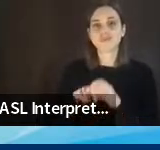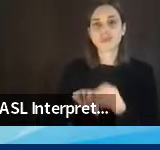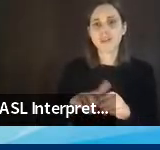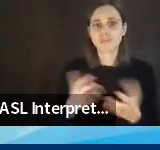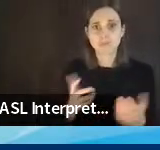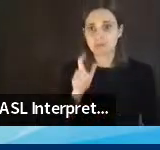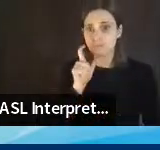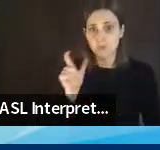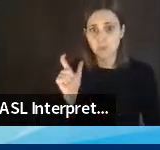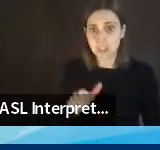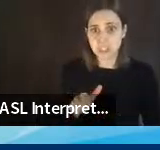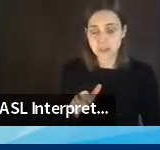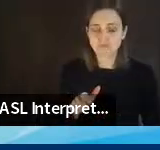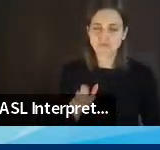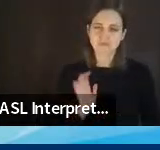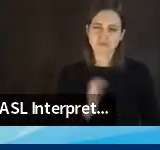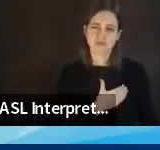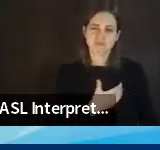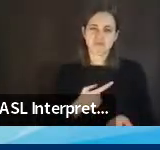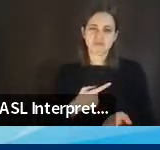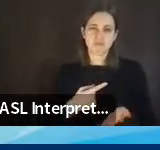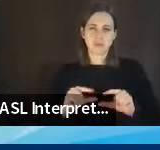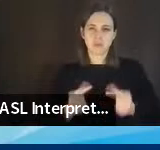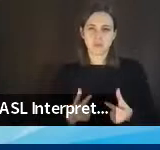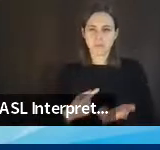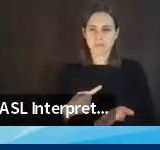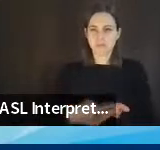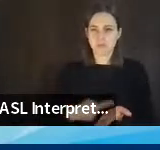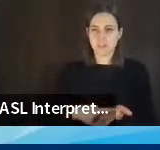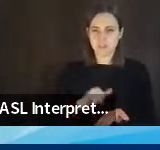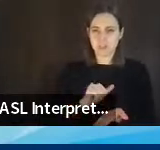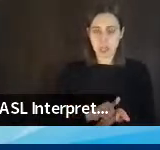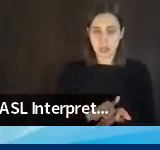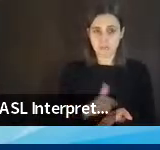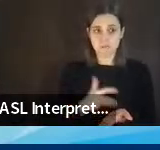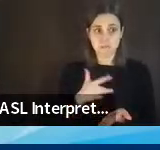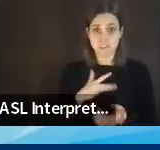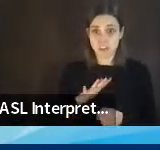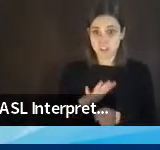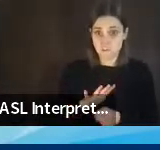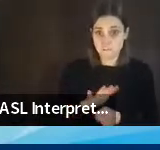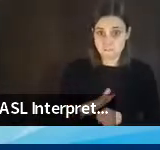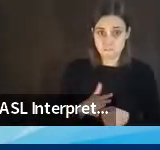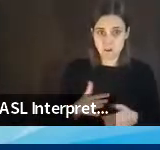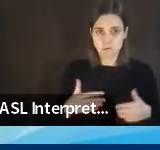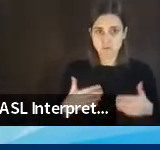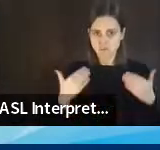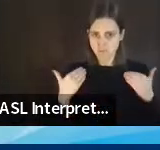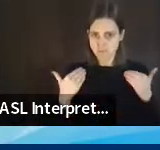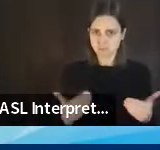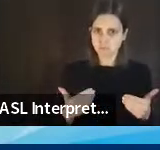in our group. So if somebody else wants to add, go ahead, but I'm done.